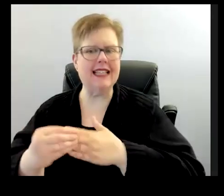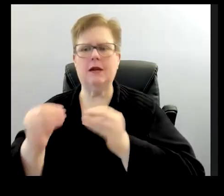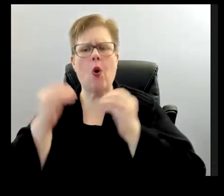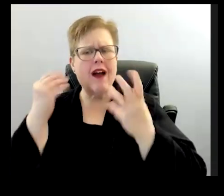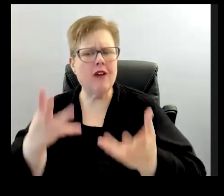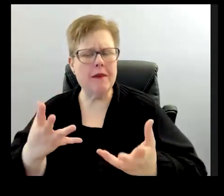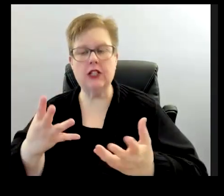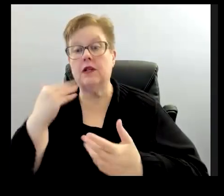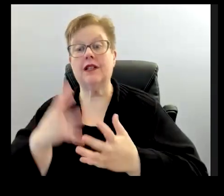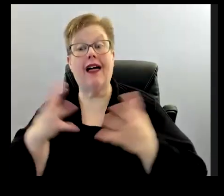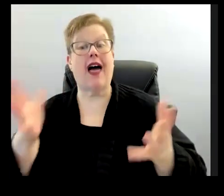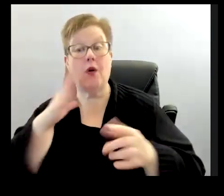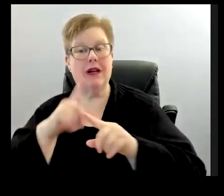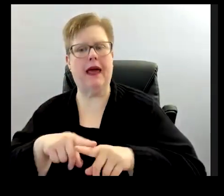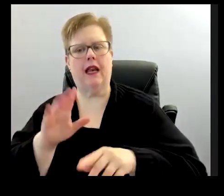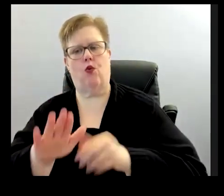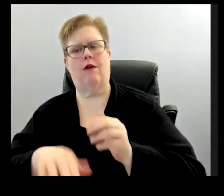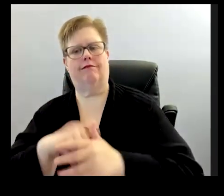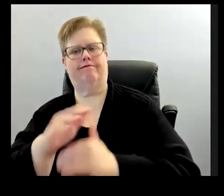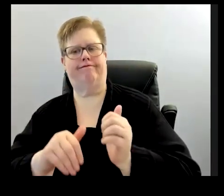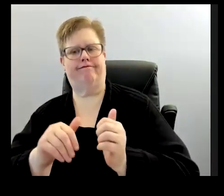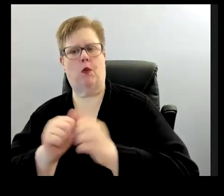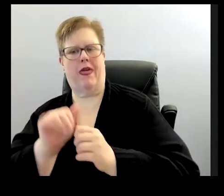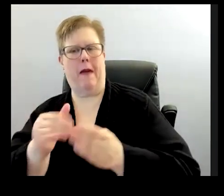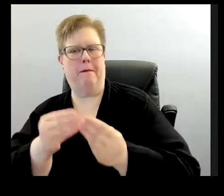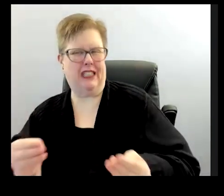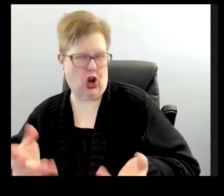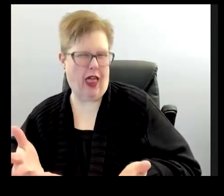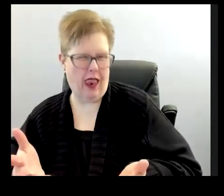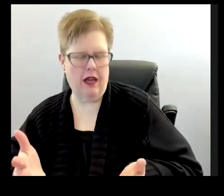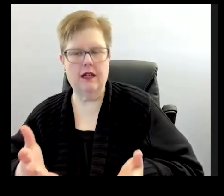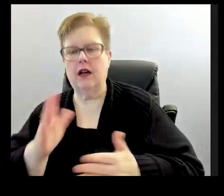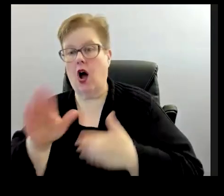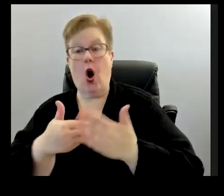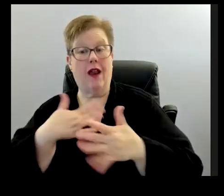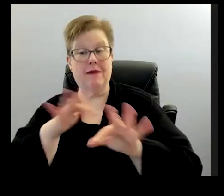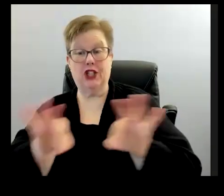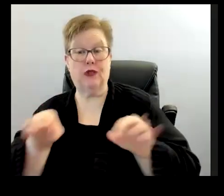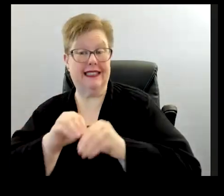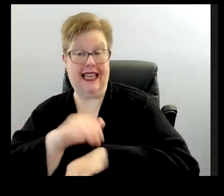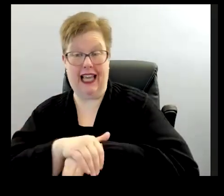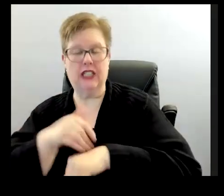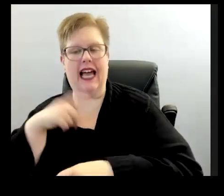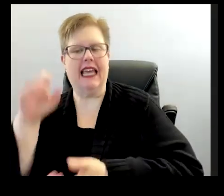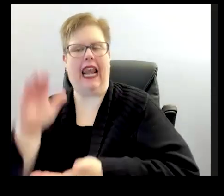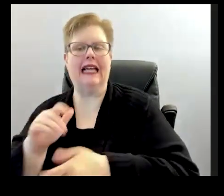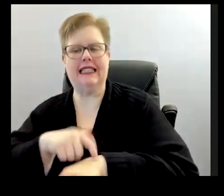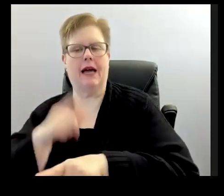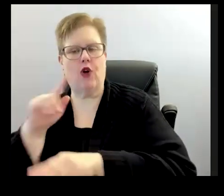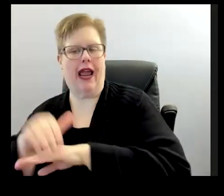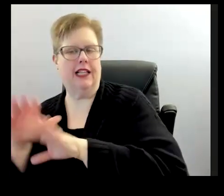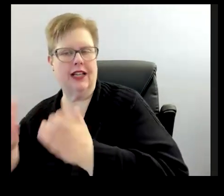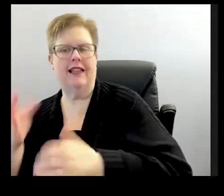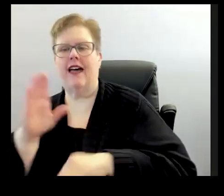because also some of it will depend on how comfortable you are with the material. So all of my degrees are in English. I need less time for an English course than I